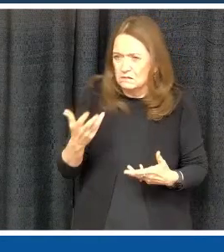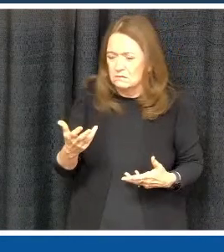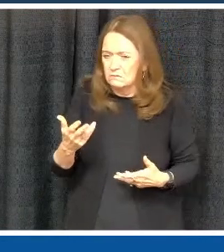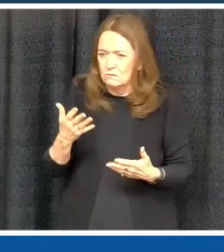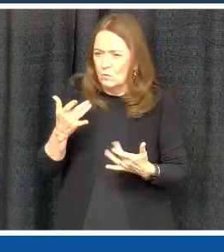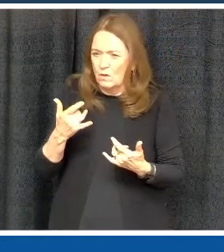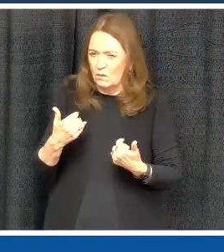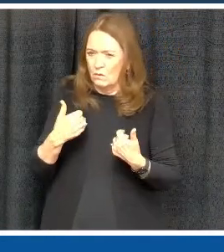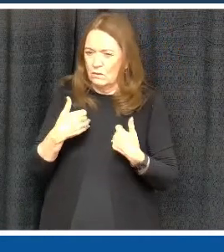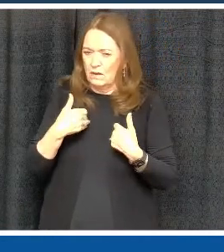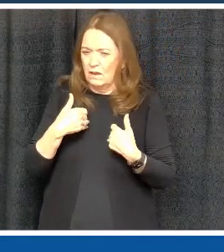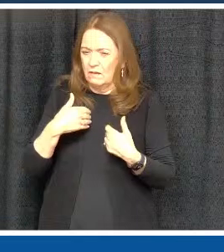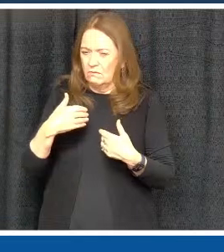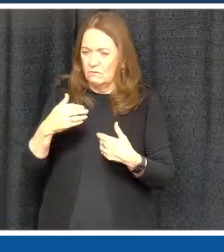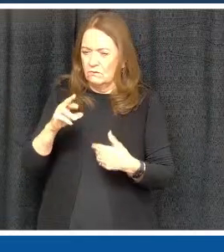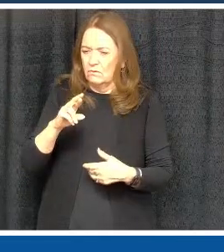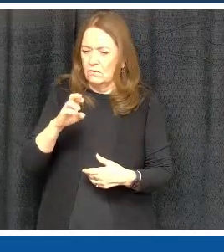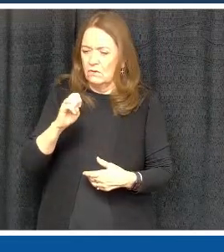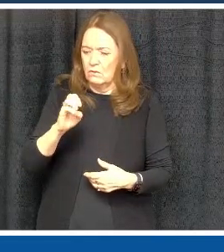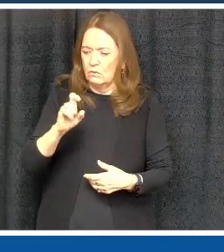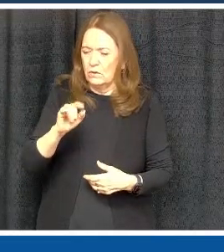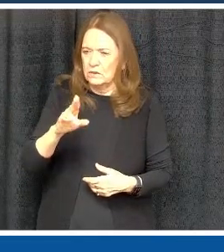I understand.